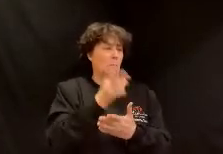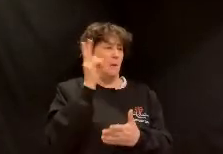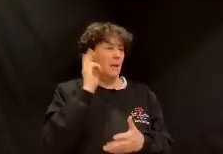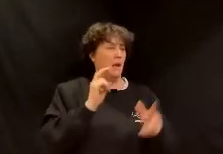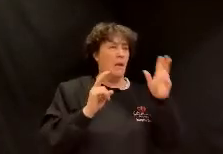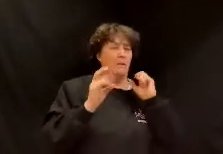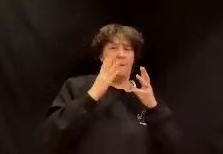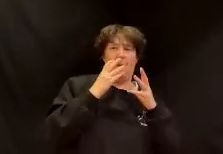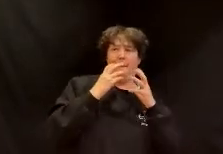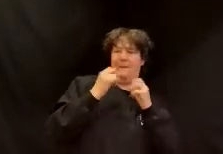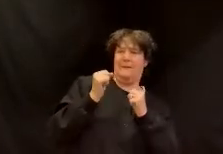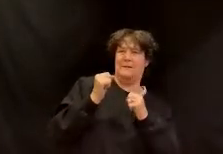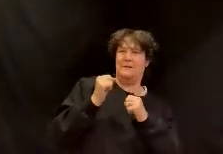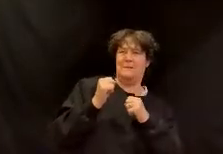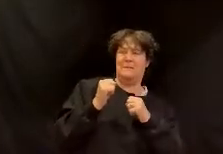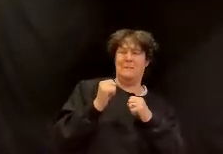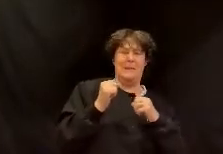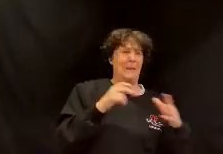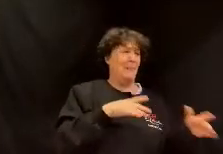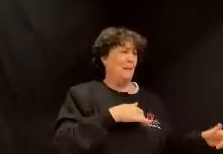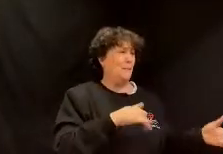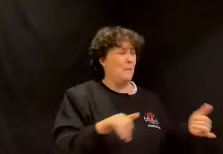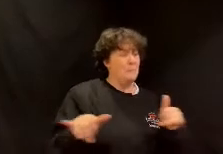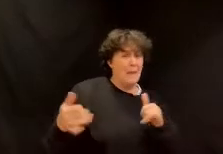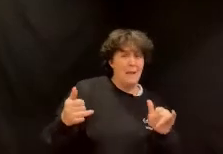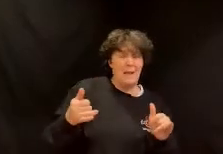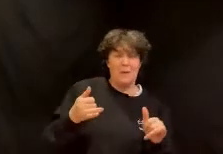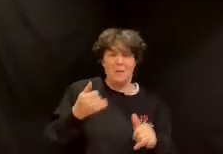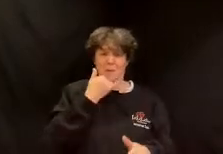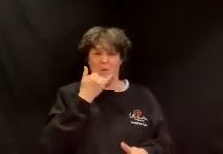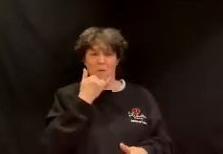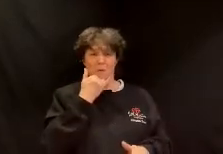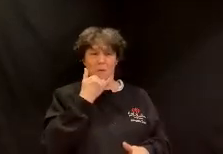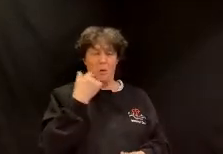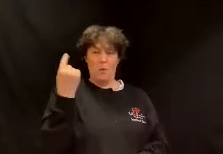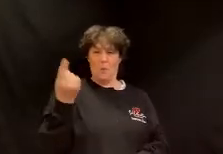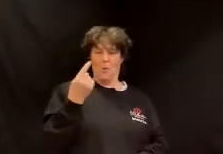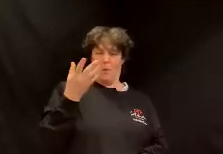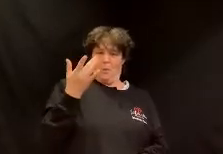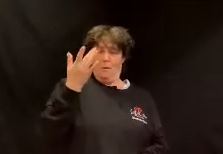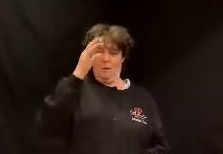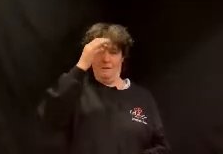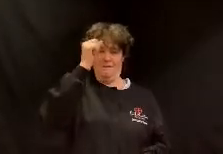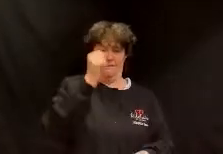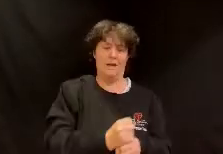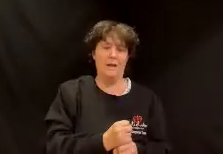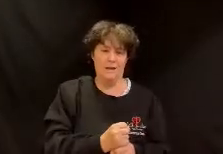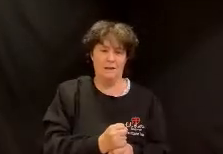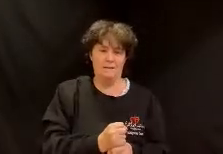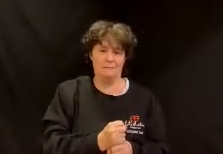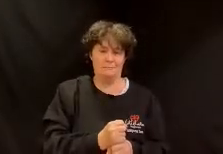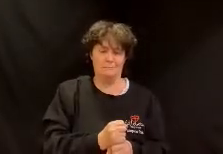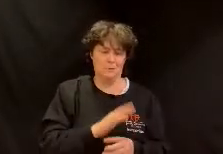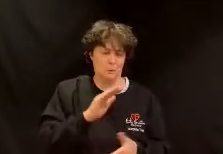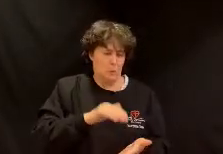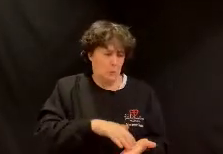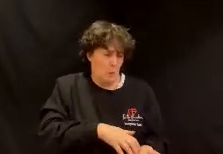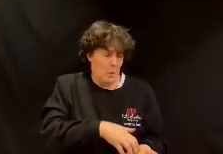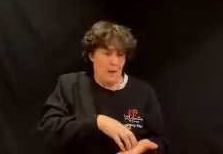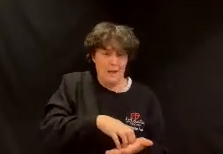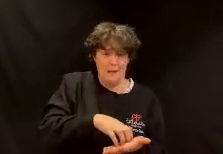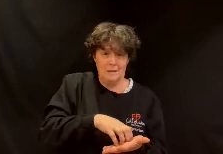and carrying on and the aggravation, I'm telling you something. You wonder why your faith is all of a sudden, it seems weak.